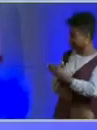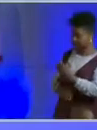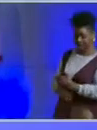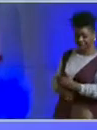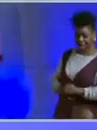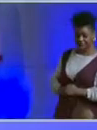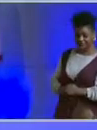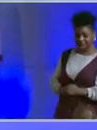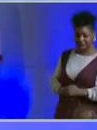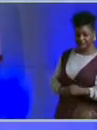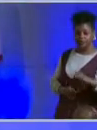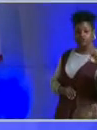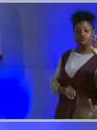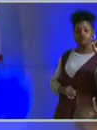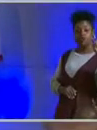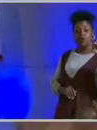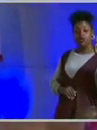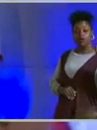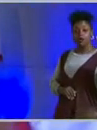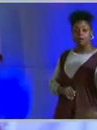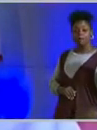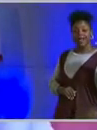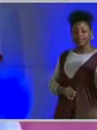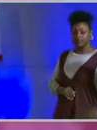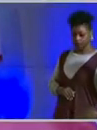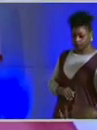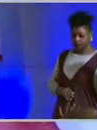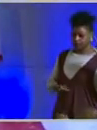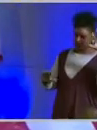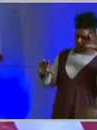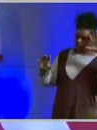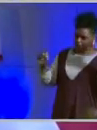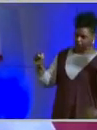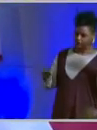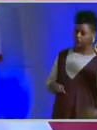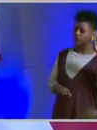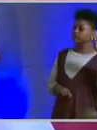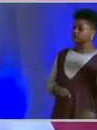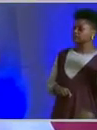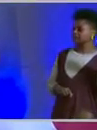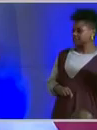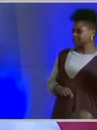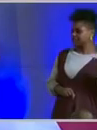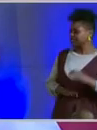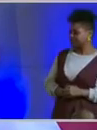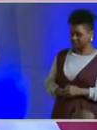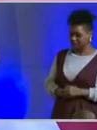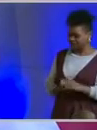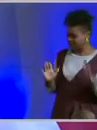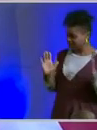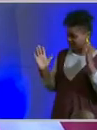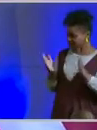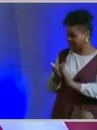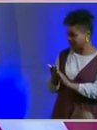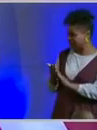And we have Ronald Mason, President of the University of the District of Columbia. Welcome.